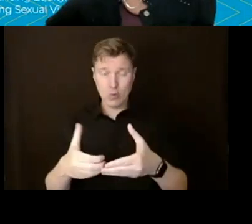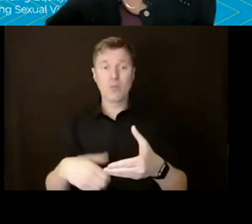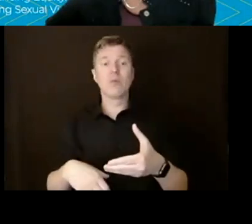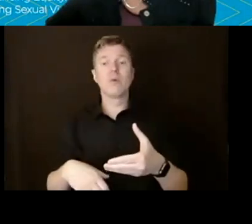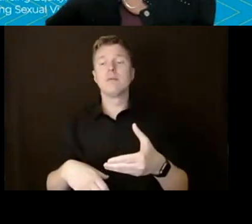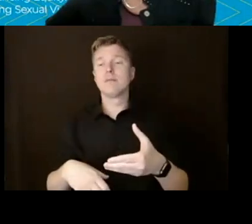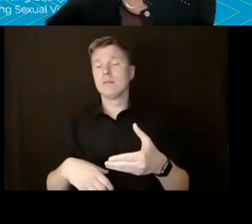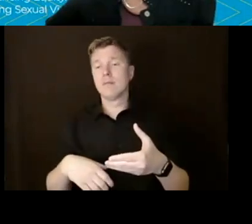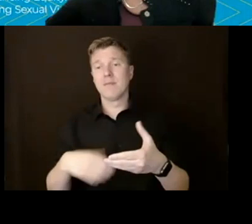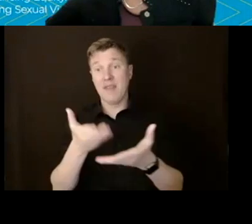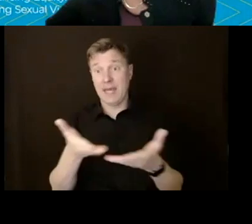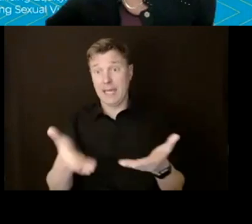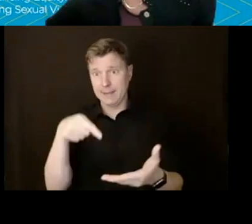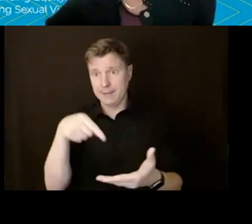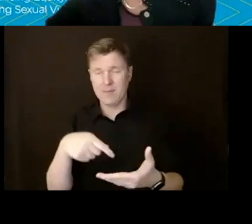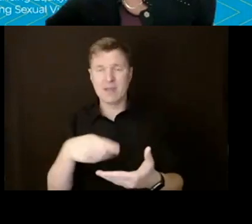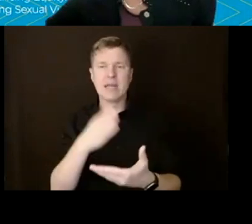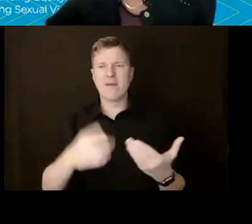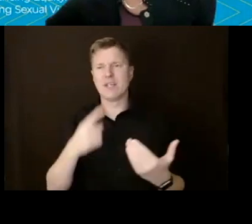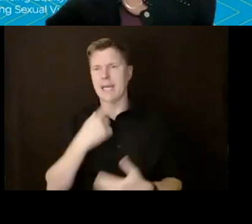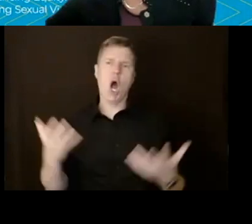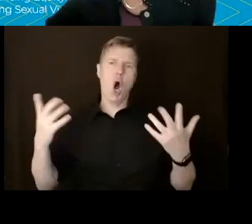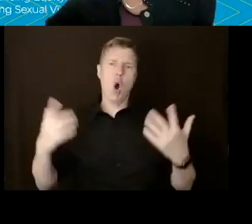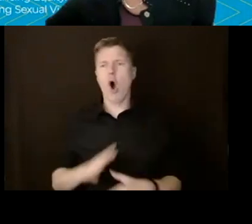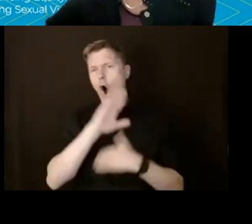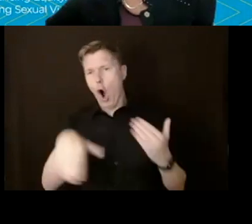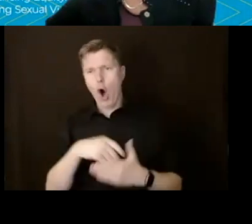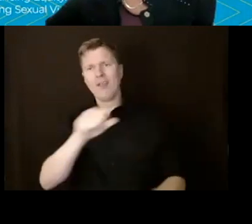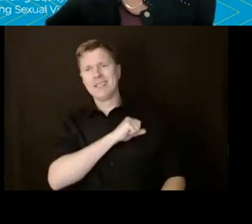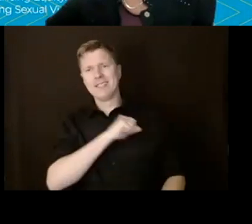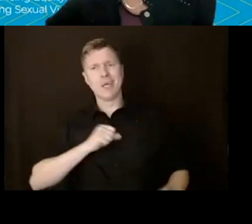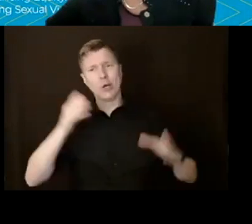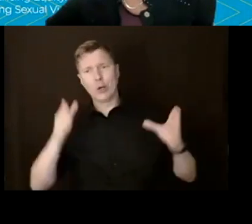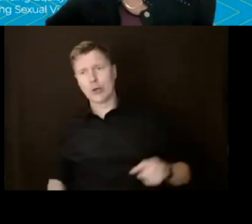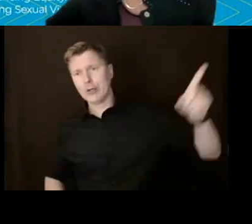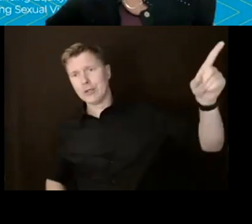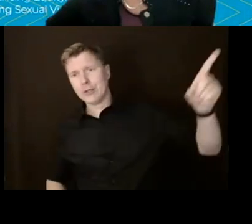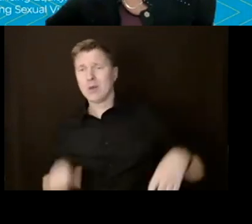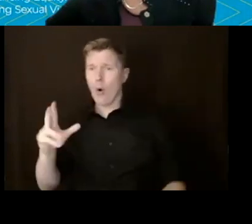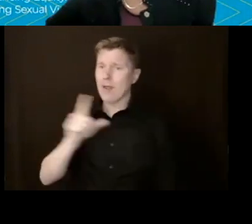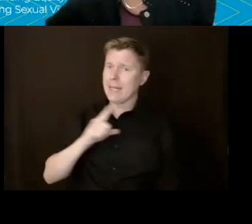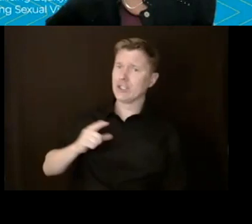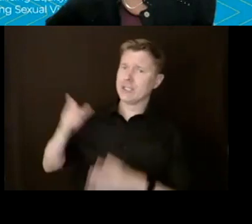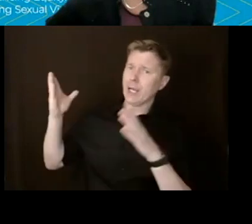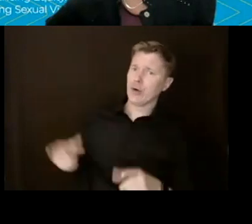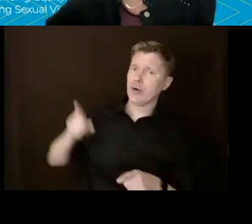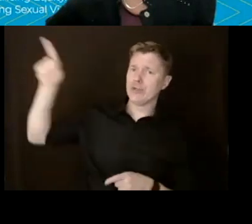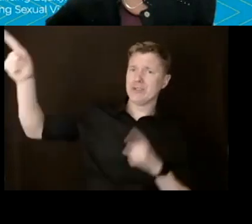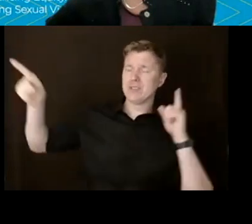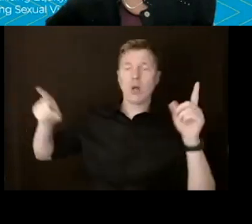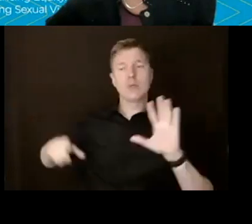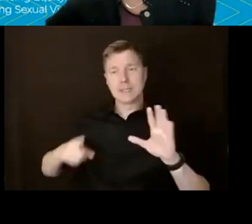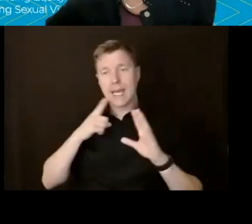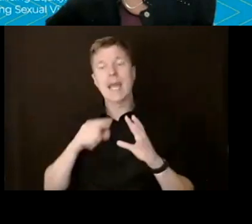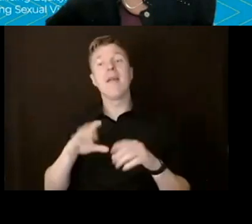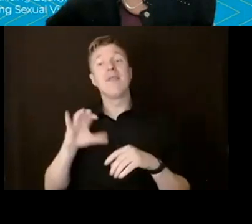entity, again, never just saying the senators or, you know, the legislators or whoever, but like saying a handful